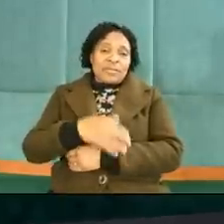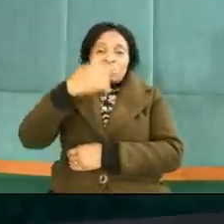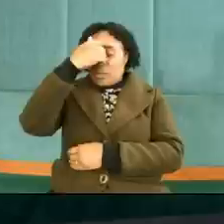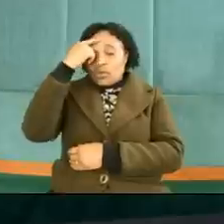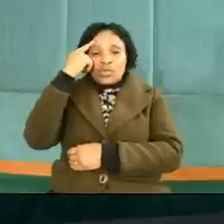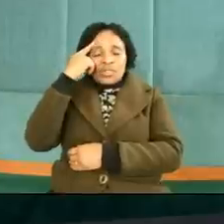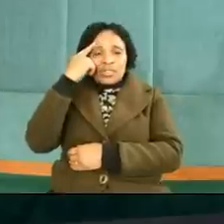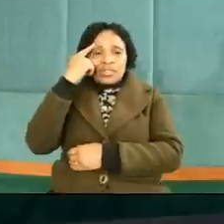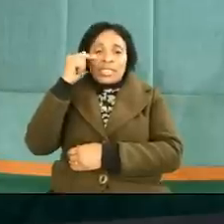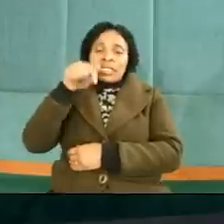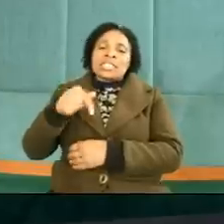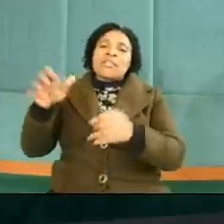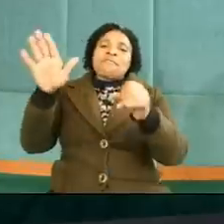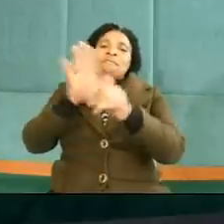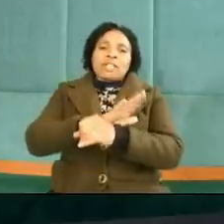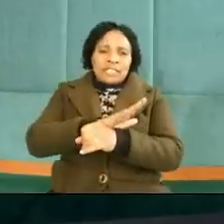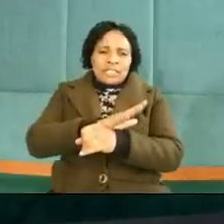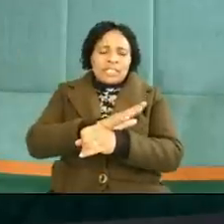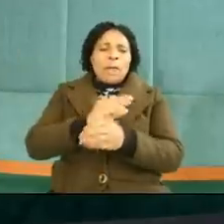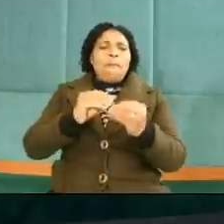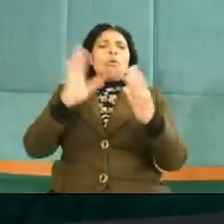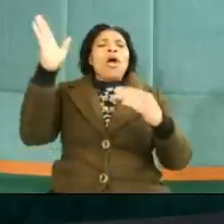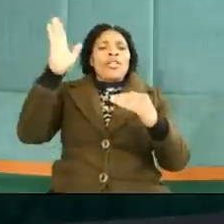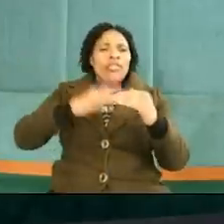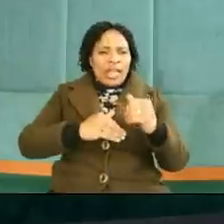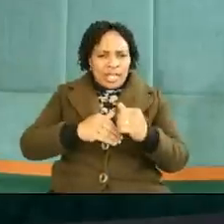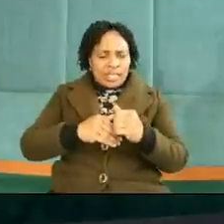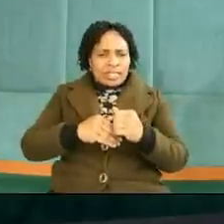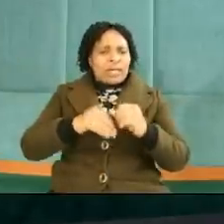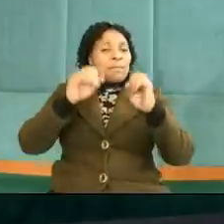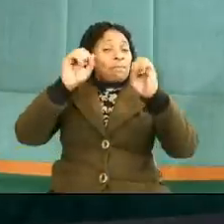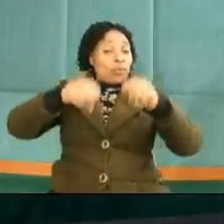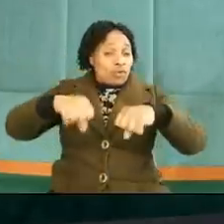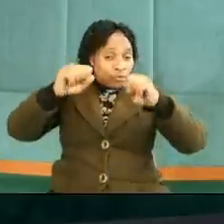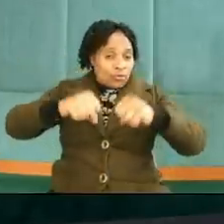because it has fulfilled more than we could ever possibly